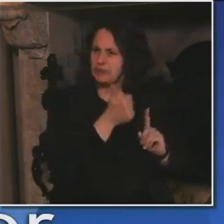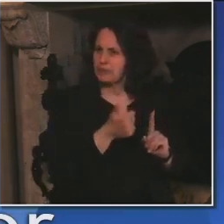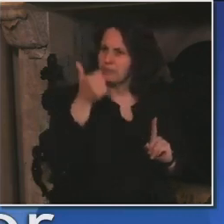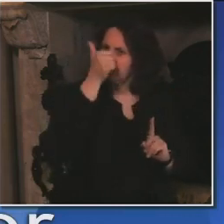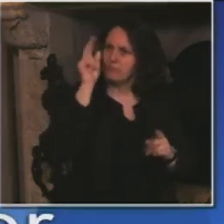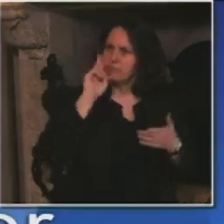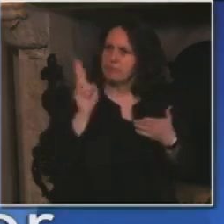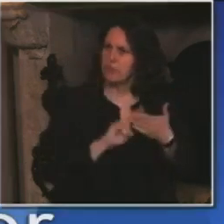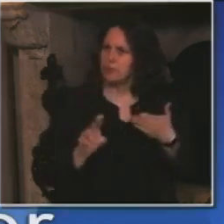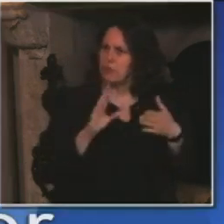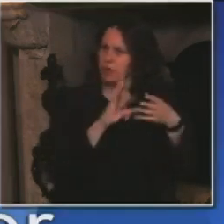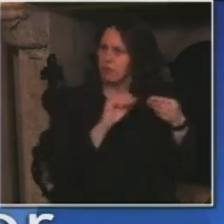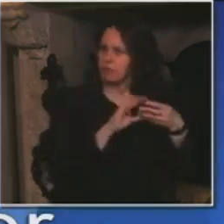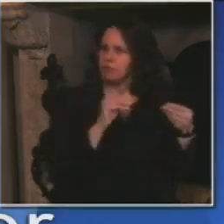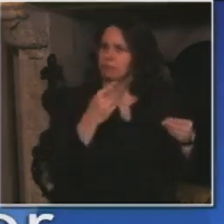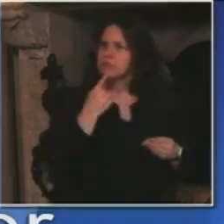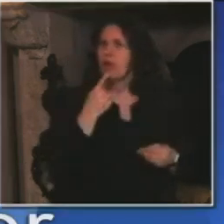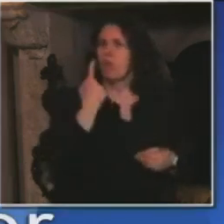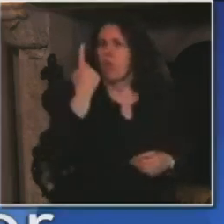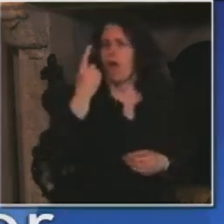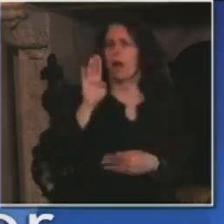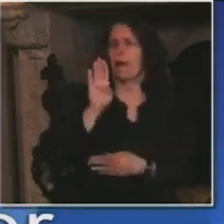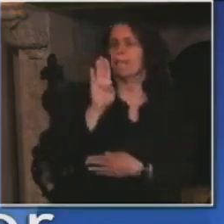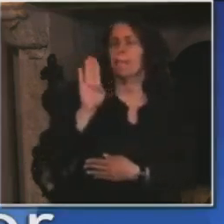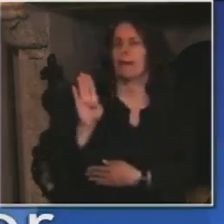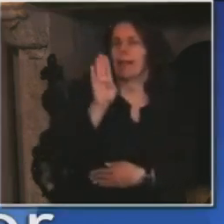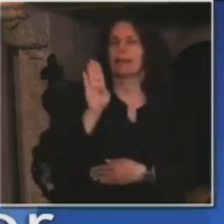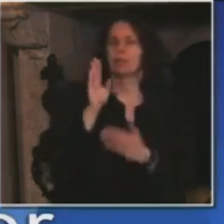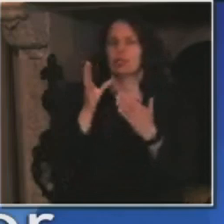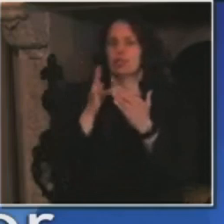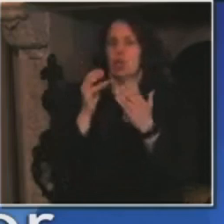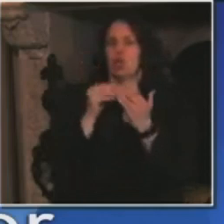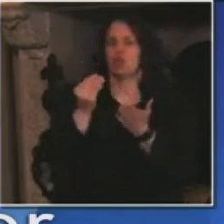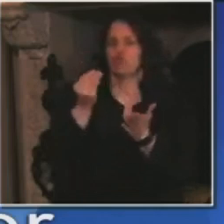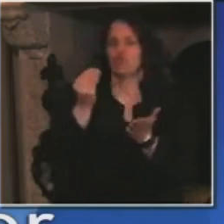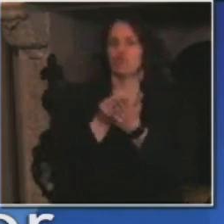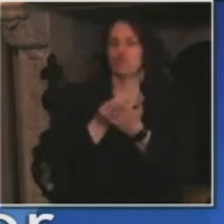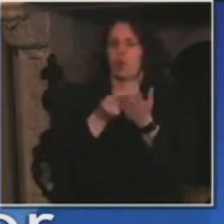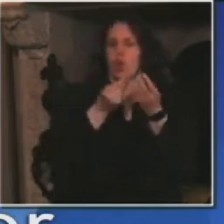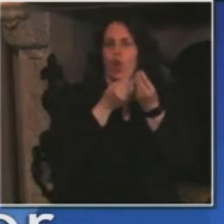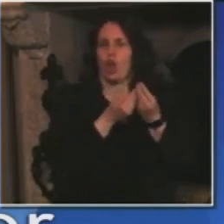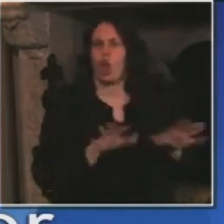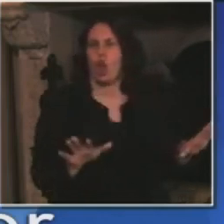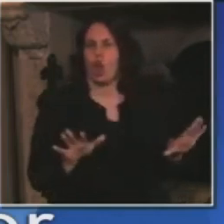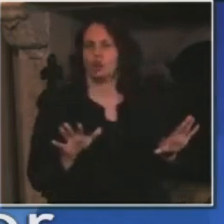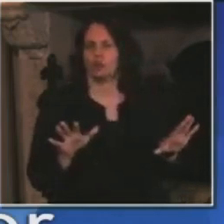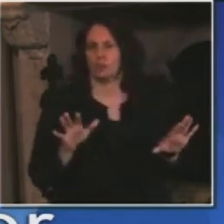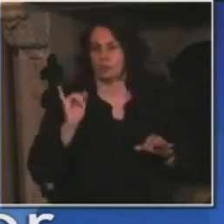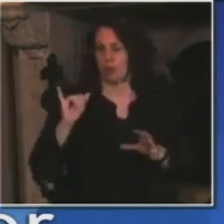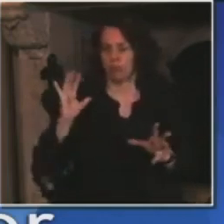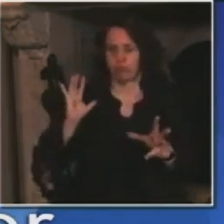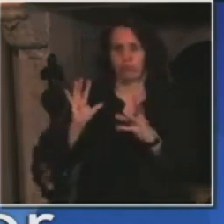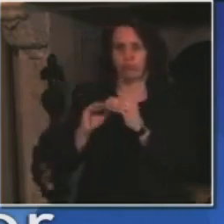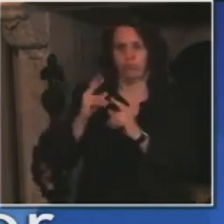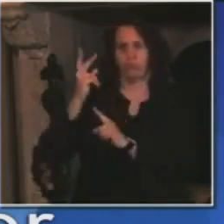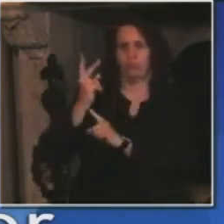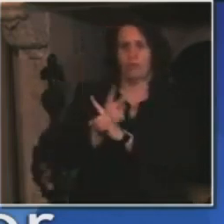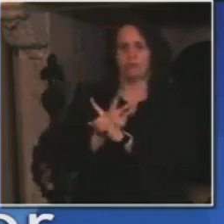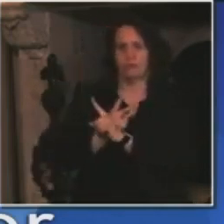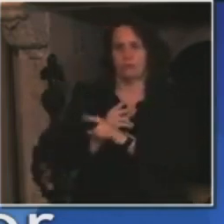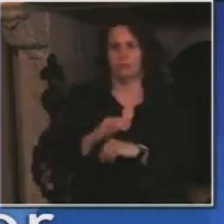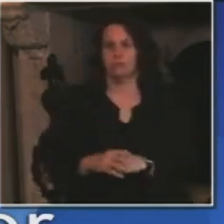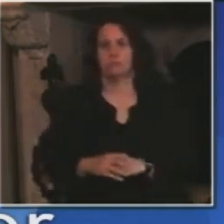that has already been lost, and that's in March and April. Now there are reports of events that have been